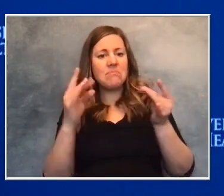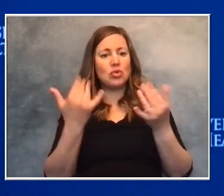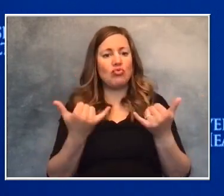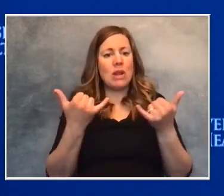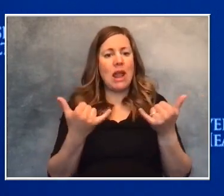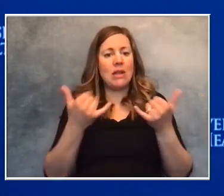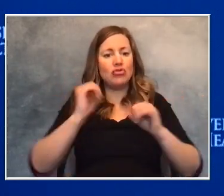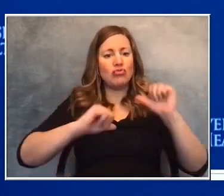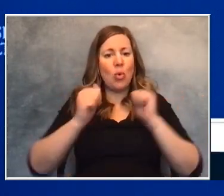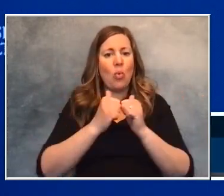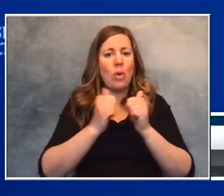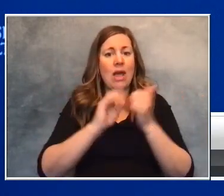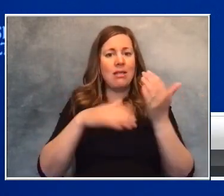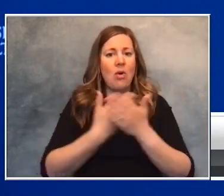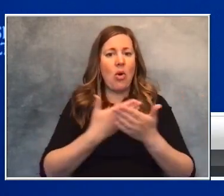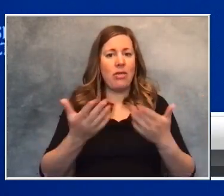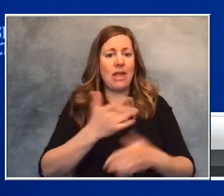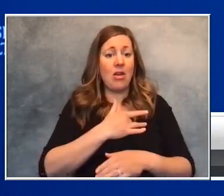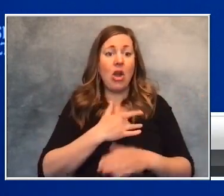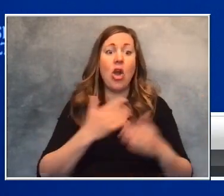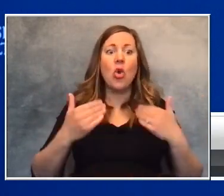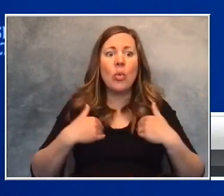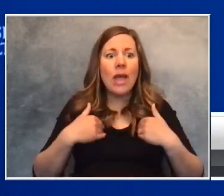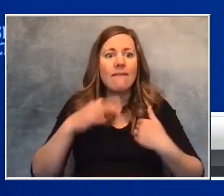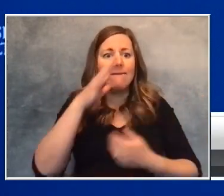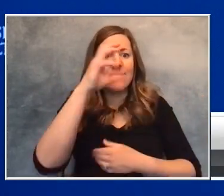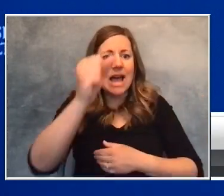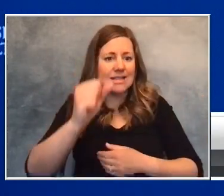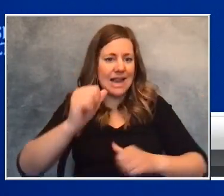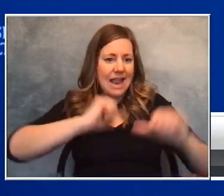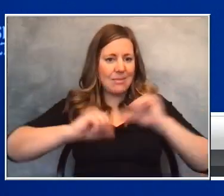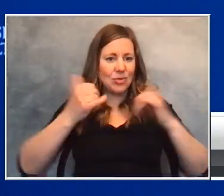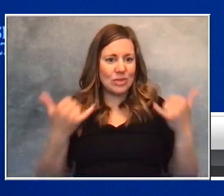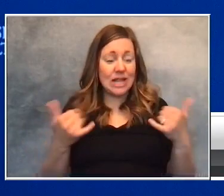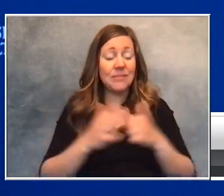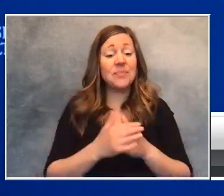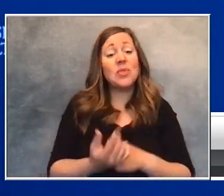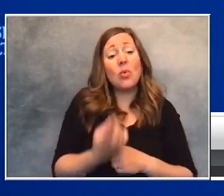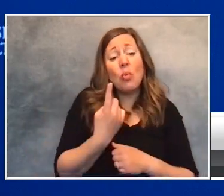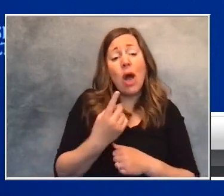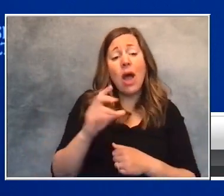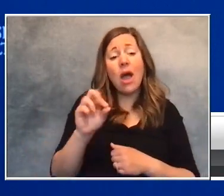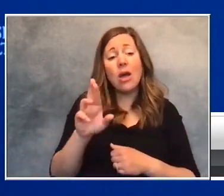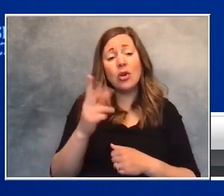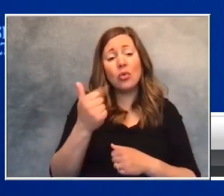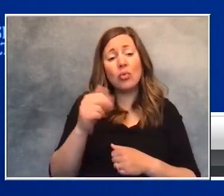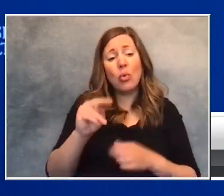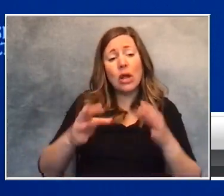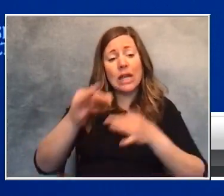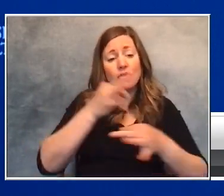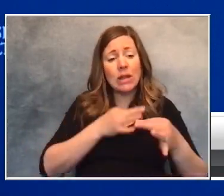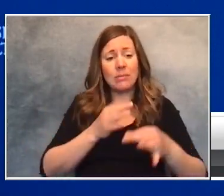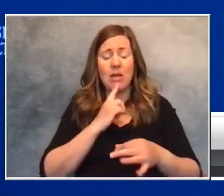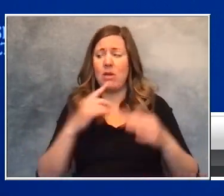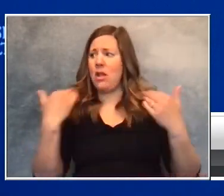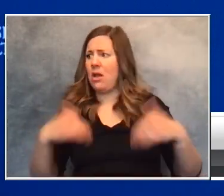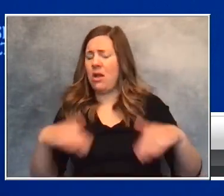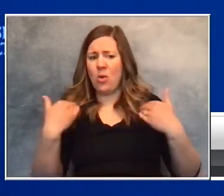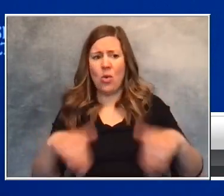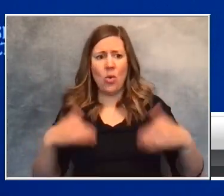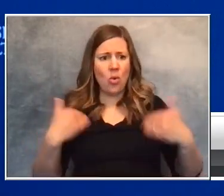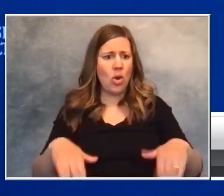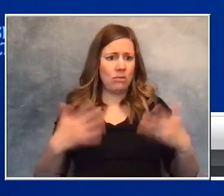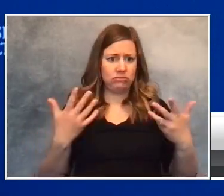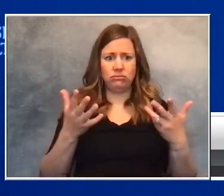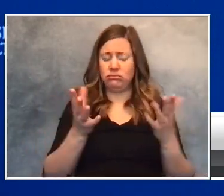good morning. We have a fascinating episode for you. Undergoing one organ transplant is a huge deal, right? You're about to meet a patient